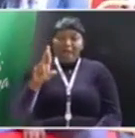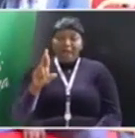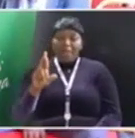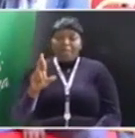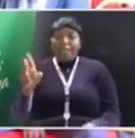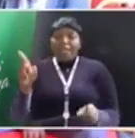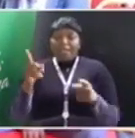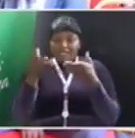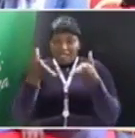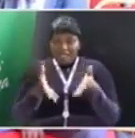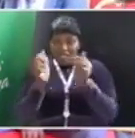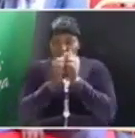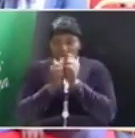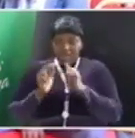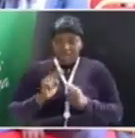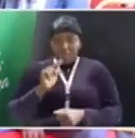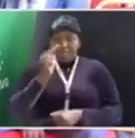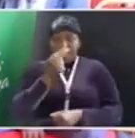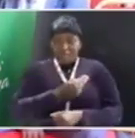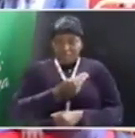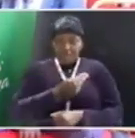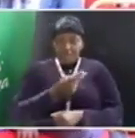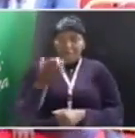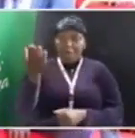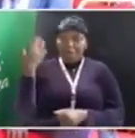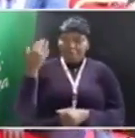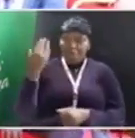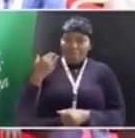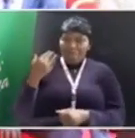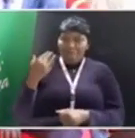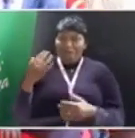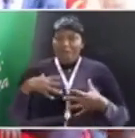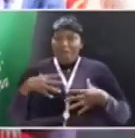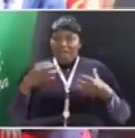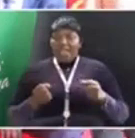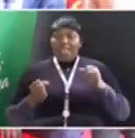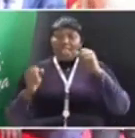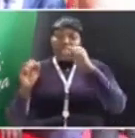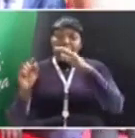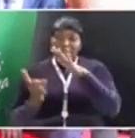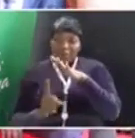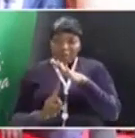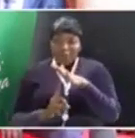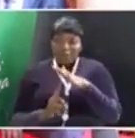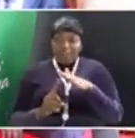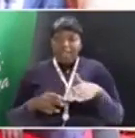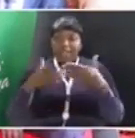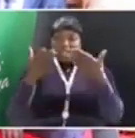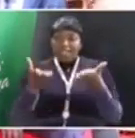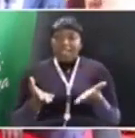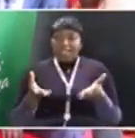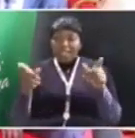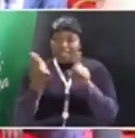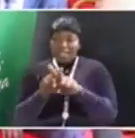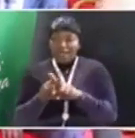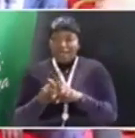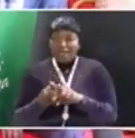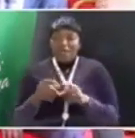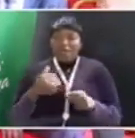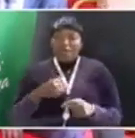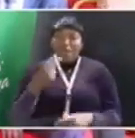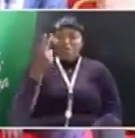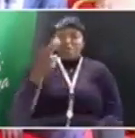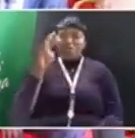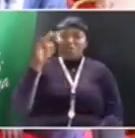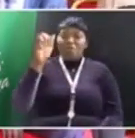He's here with us. We have Kesete, former minister for health of Ethiopia. He's with us. Hastings Chikoko is there. We have the mayor, two mayors